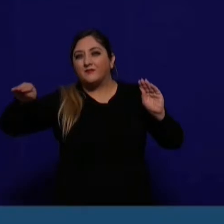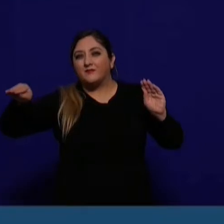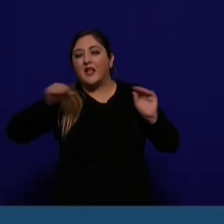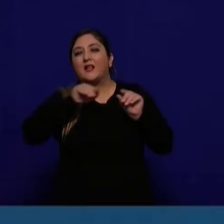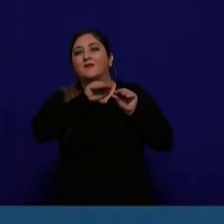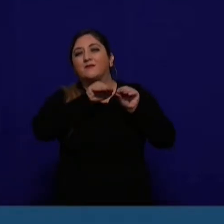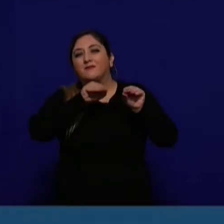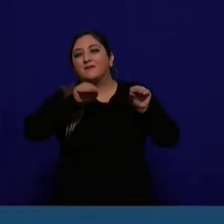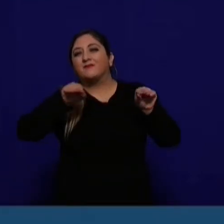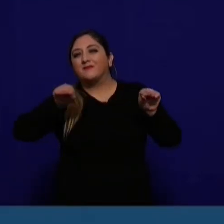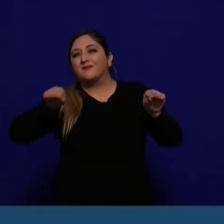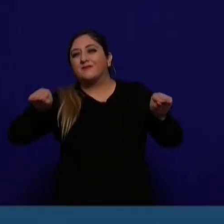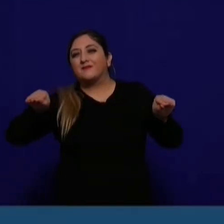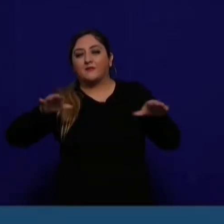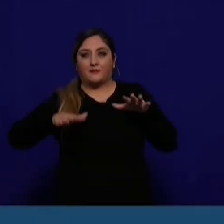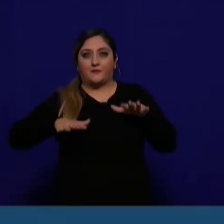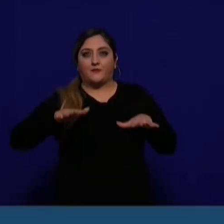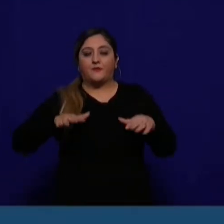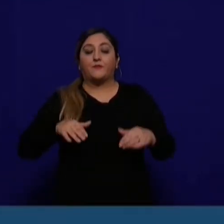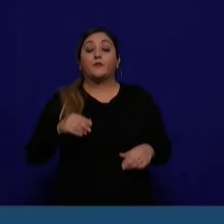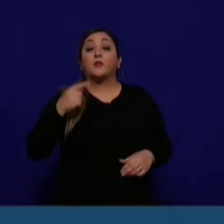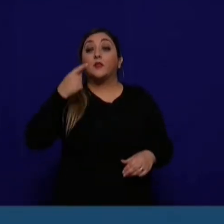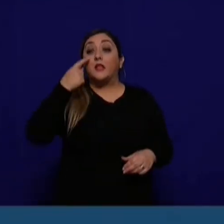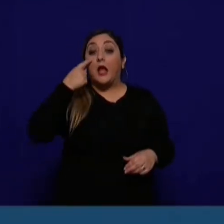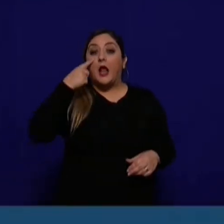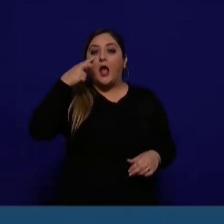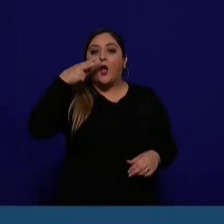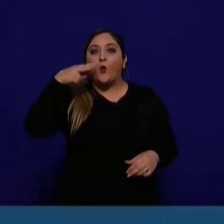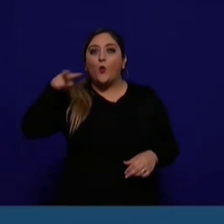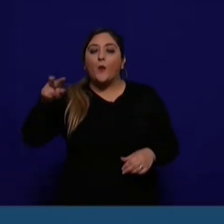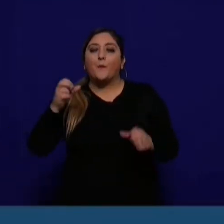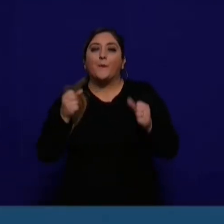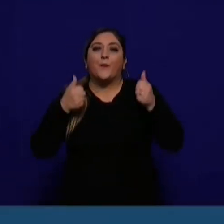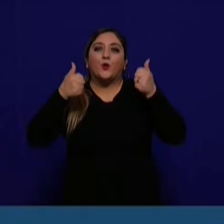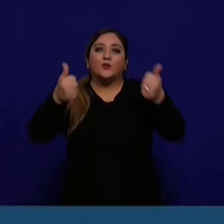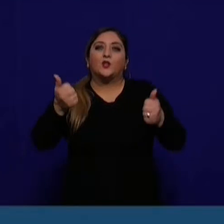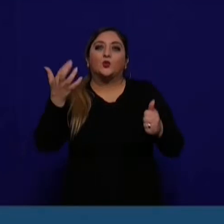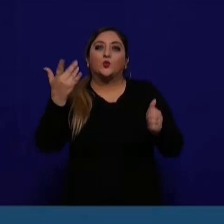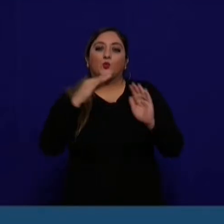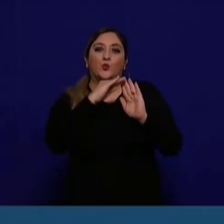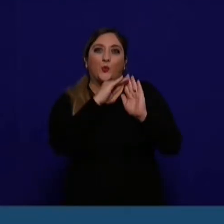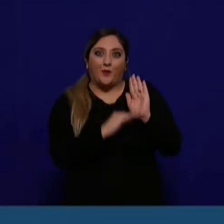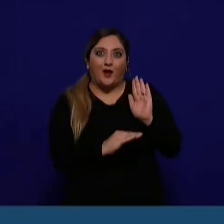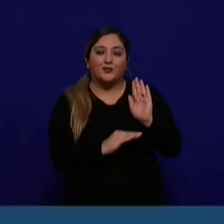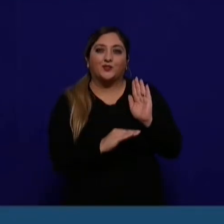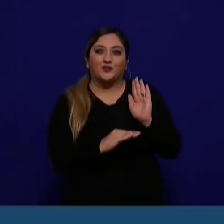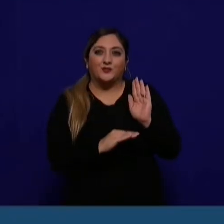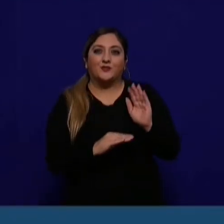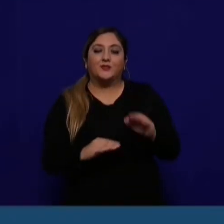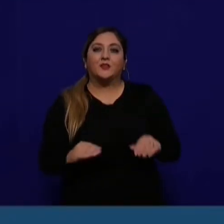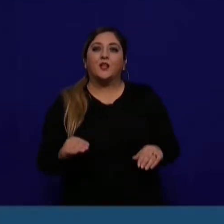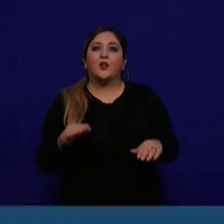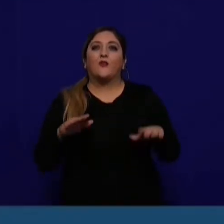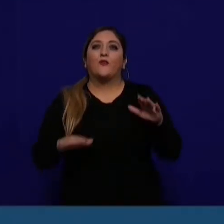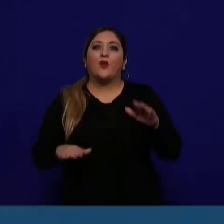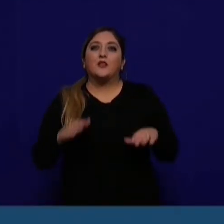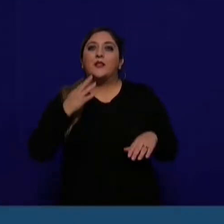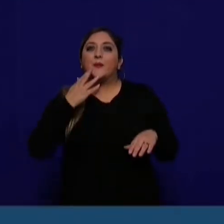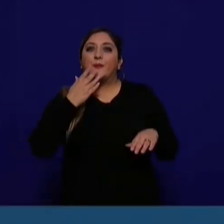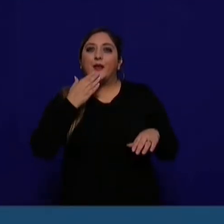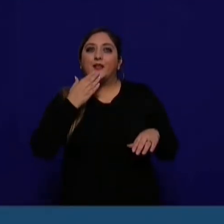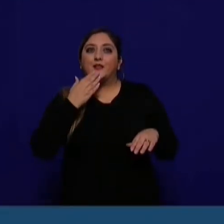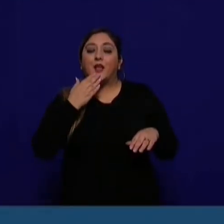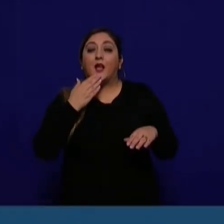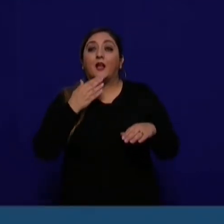li inti ikollok dawn in-numri kemm jistgħu jibqgħu baxxi. Jista' jkun mistenni li meta jkun qiegħda tiftaħ iktar minn